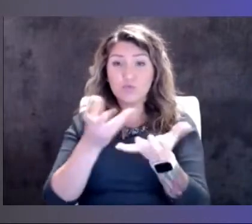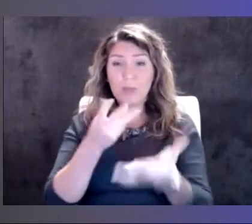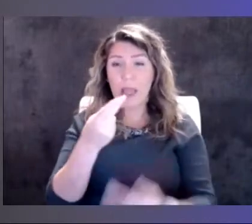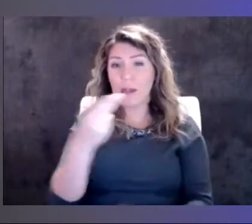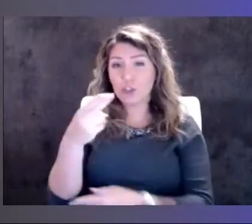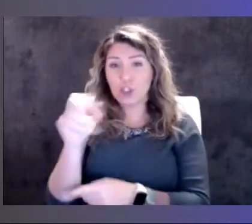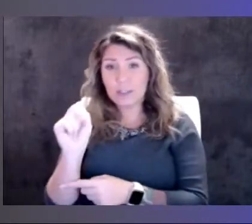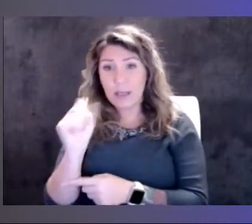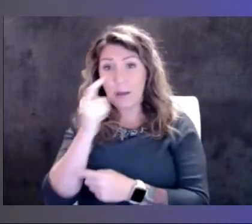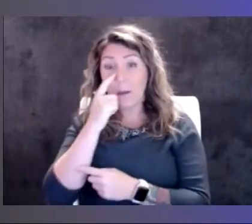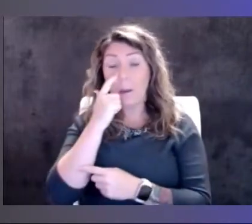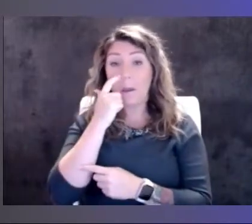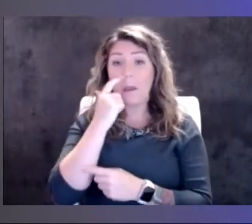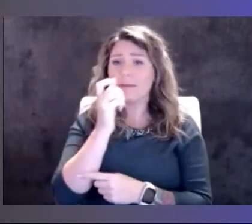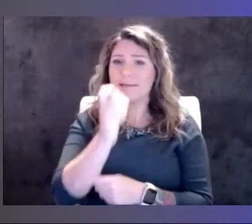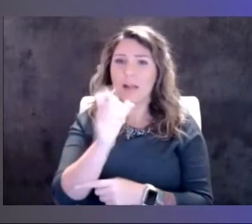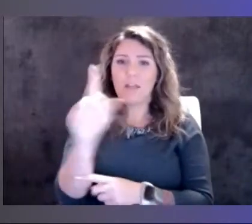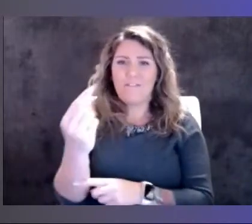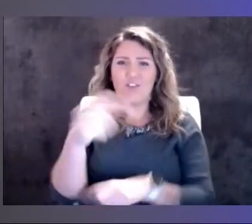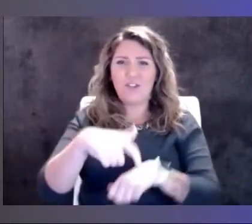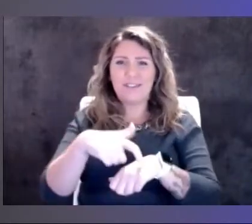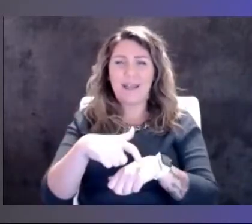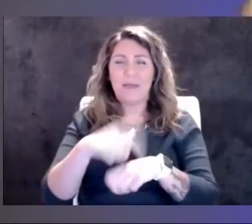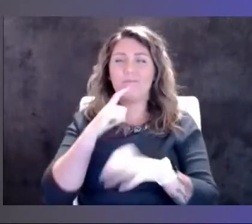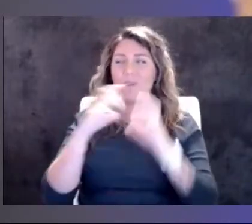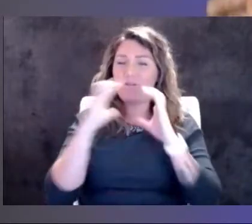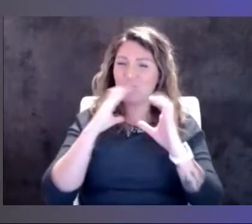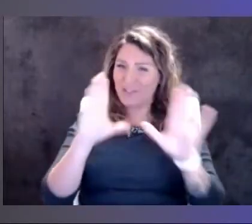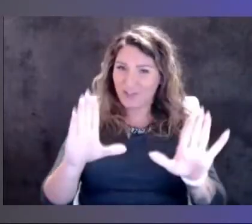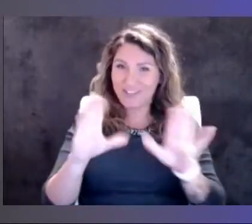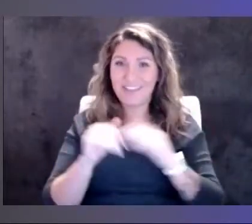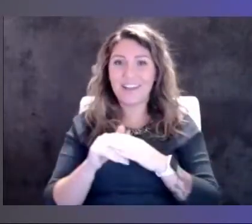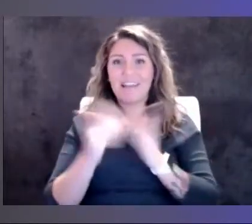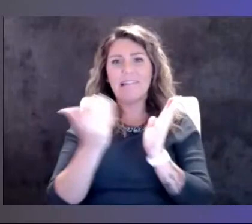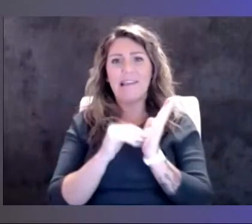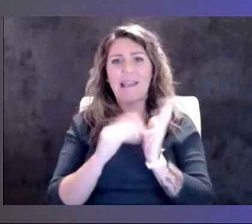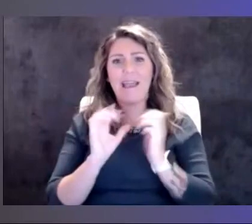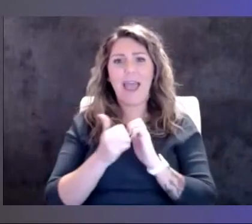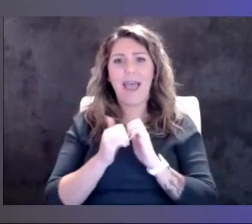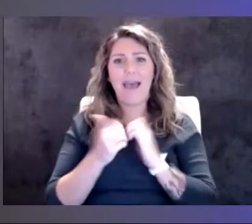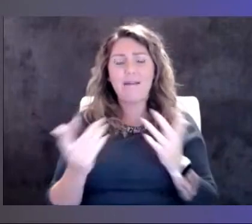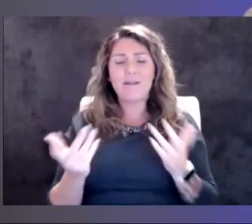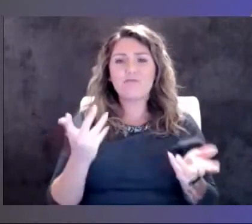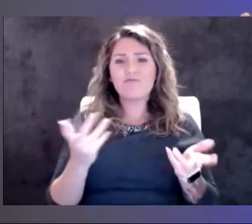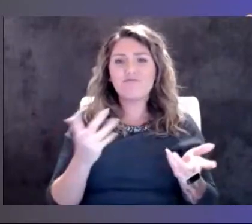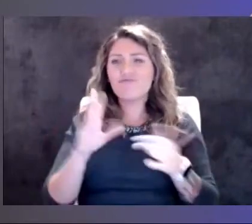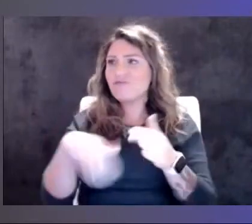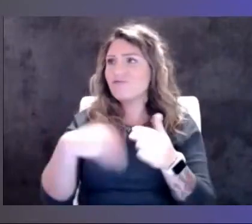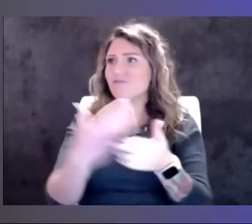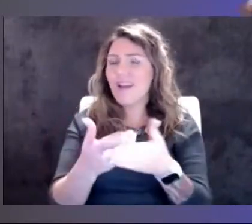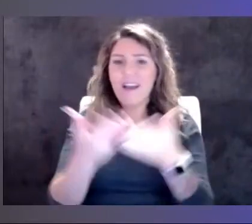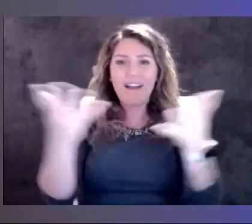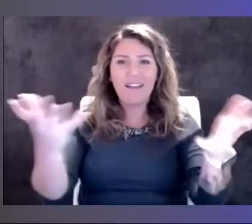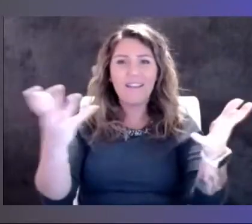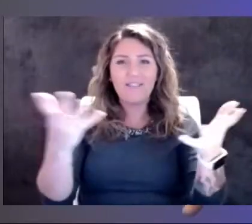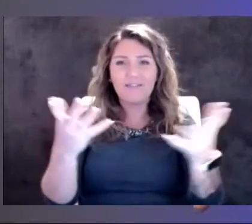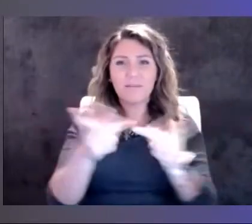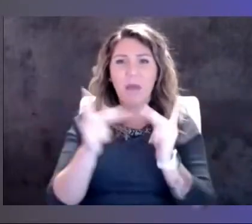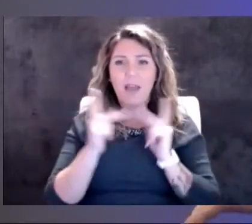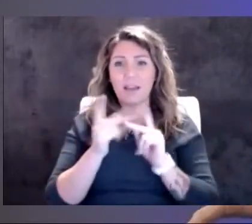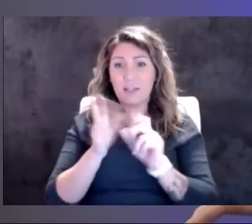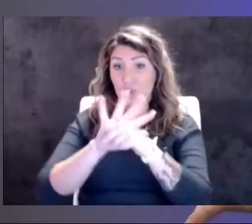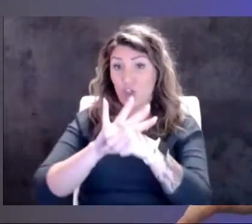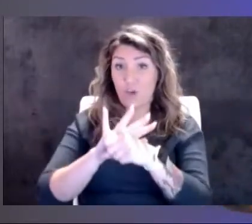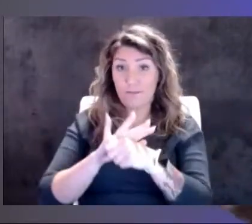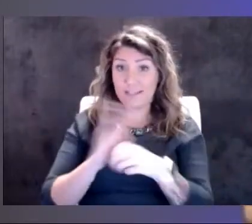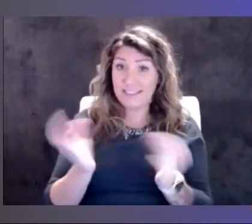this is not the first time we've had these conversations, right? Is again, how do we sort of get to a place where COVID-19 is with us? We know it's with us